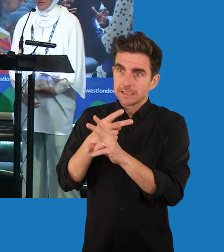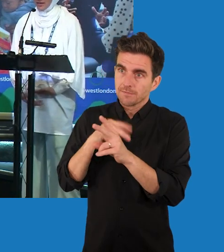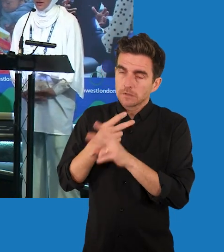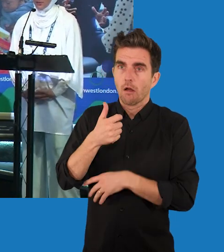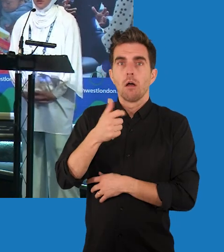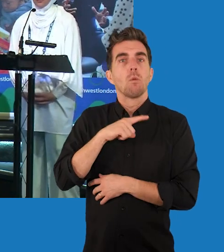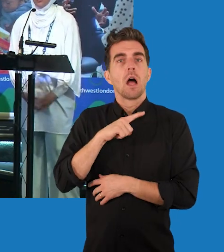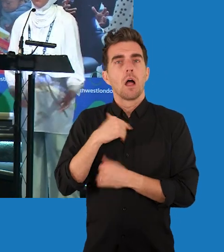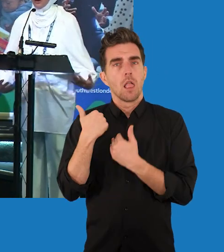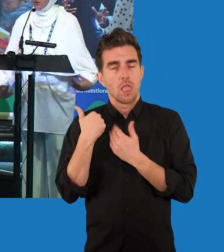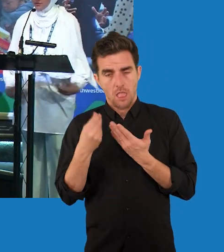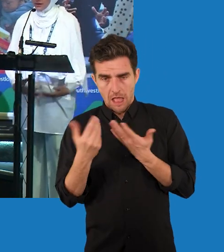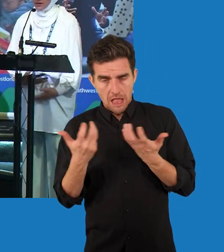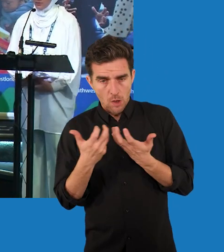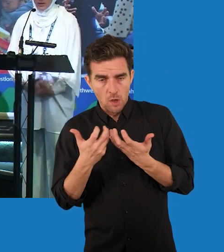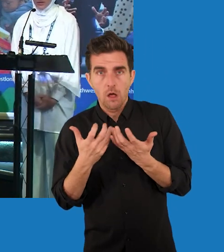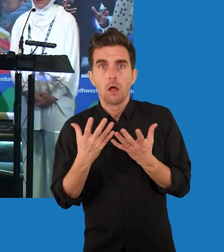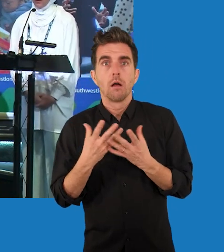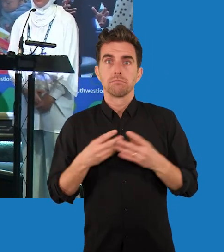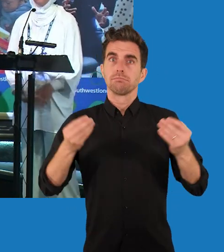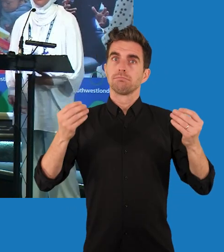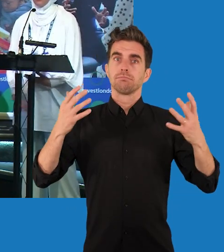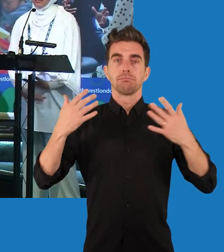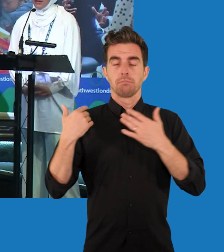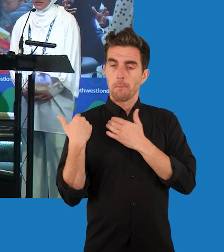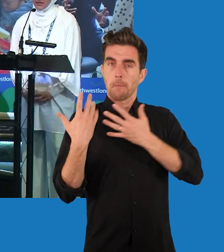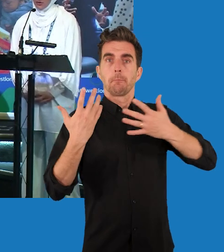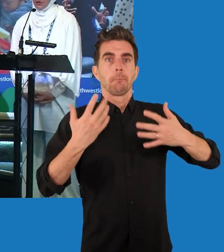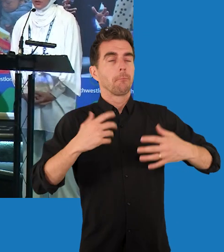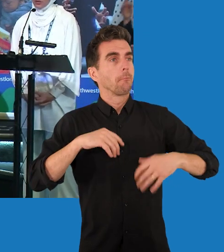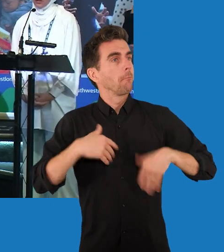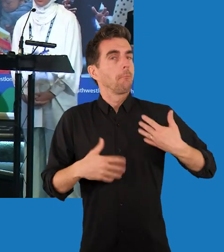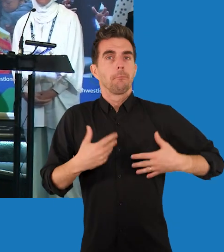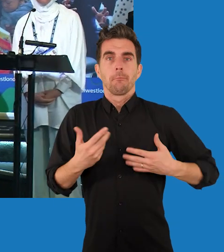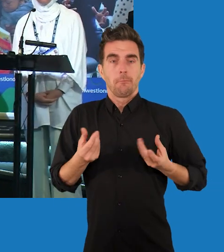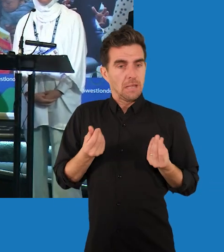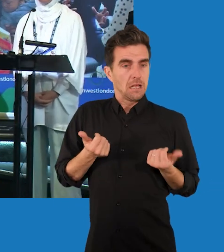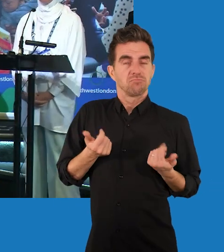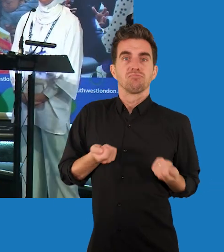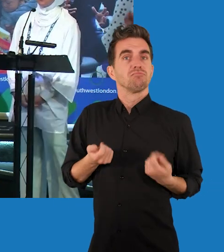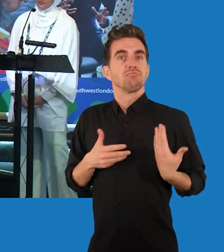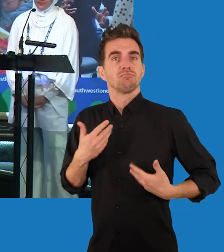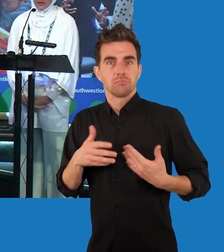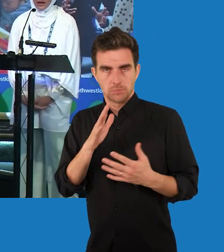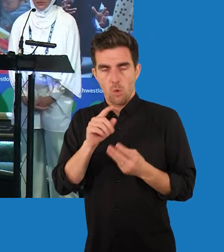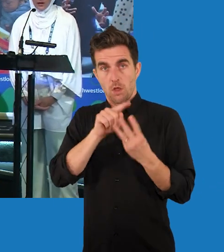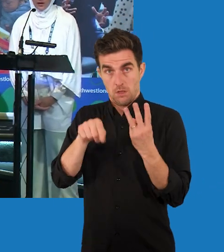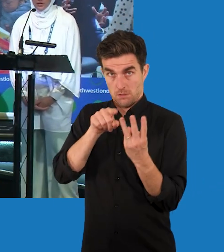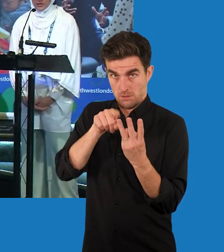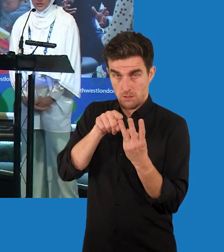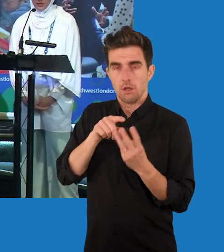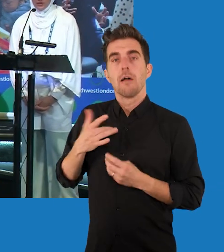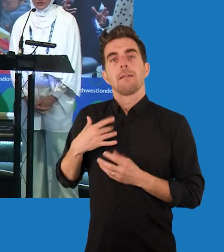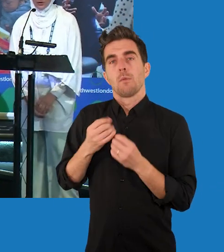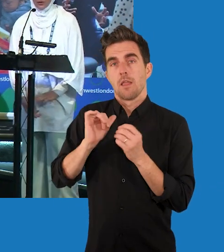been visiting her, because that financial burden has been obviously taken off her shoulders. And the